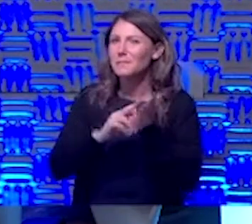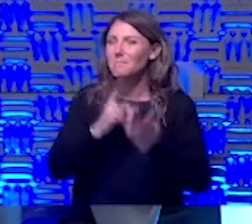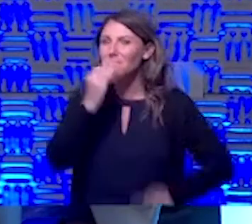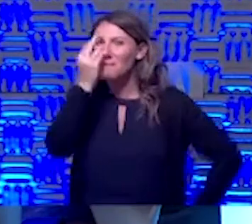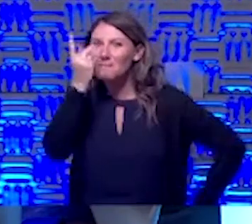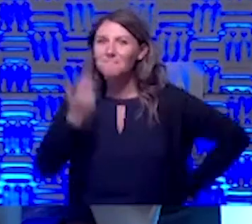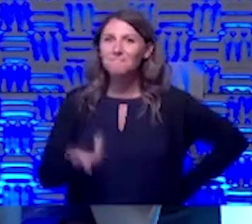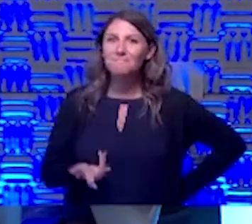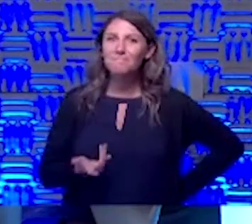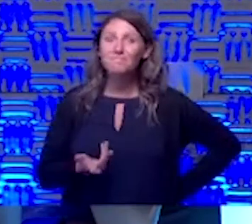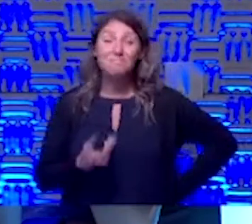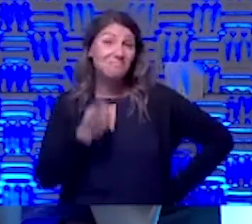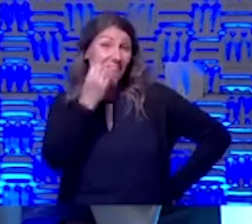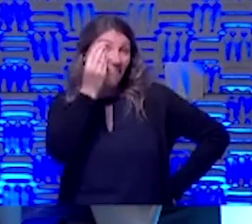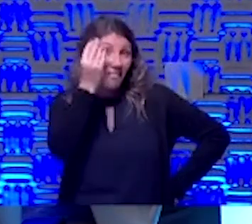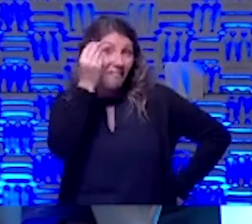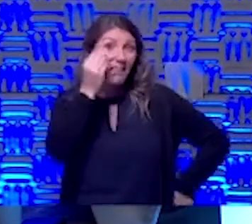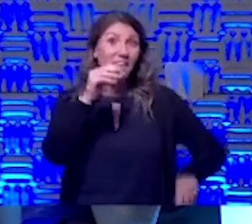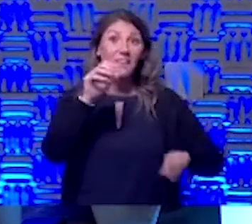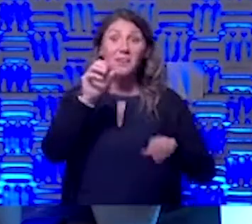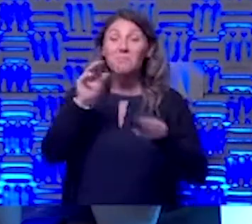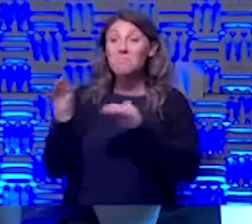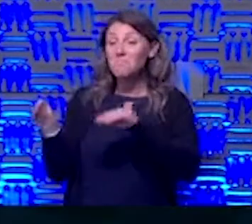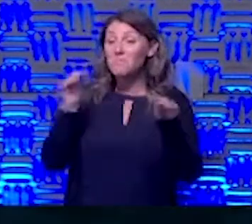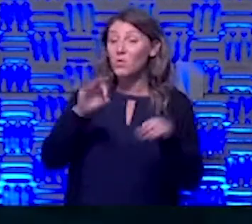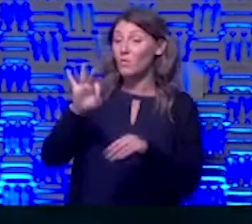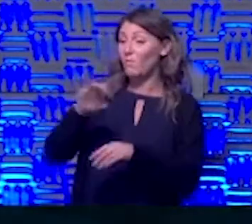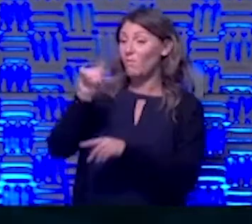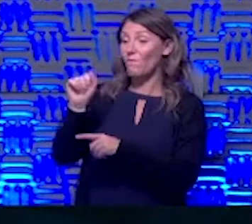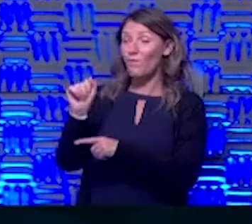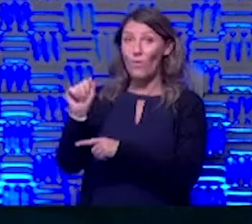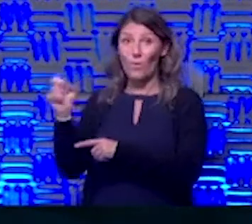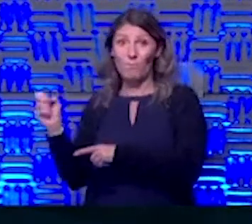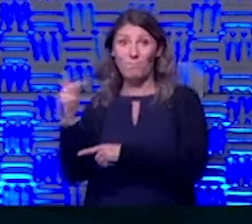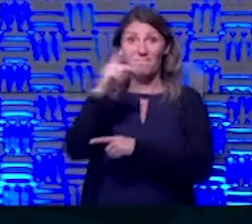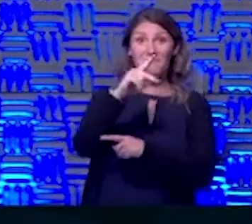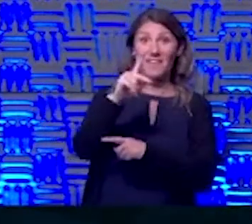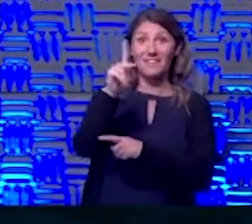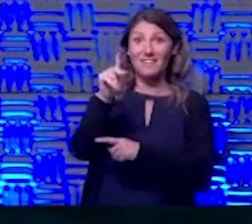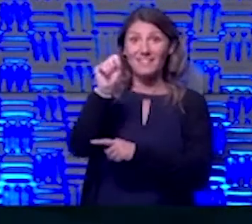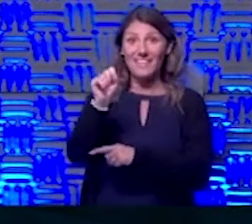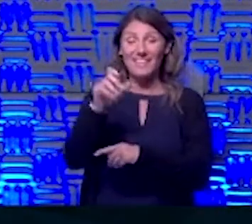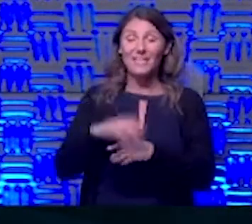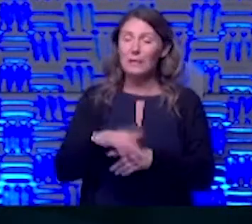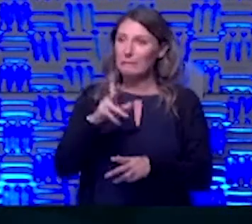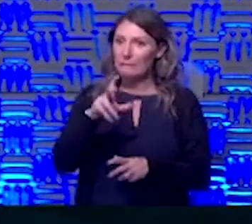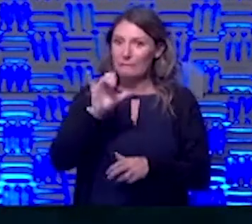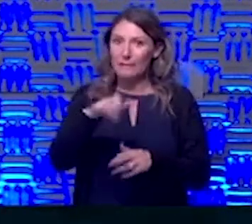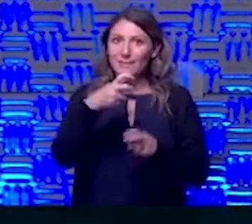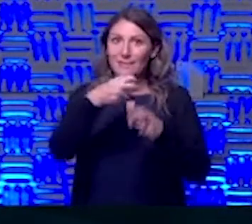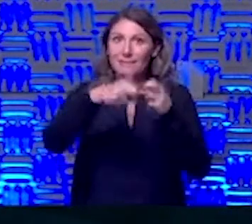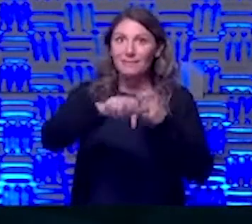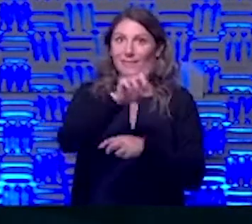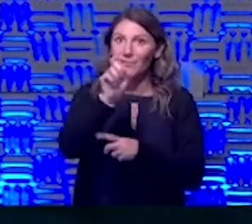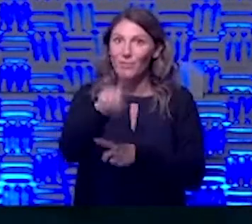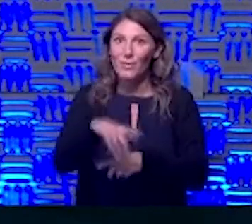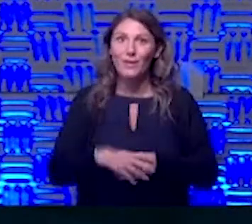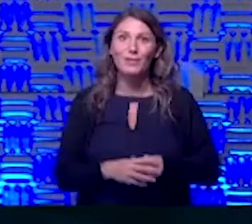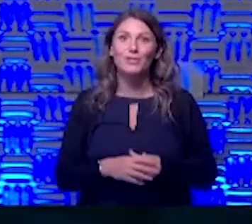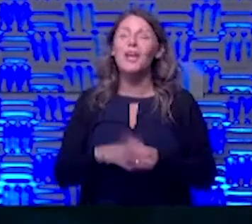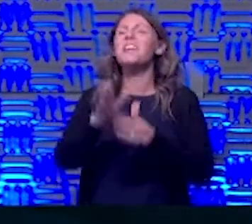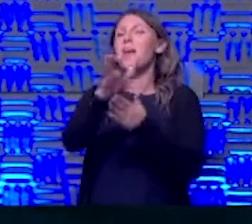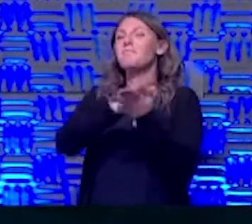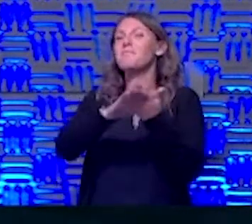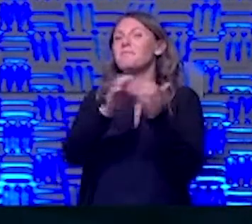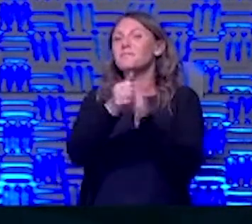think? Yeah. Should they move from Florida to Kansas? Wow, that's a tough question. It is a tough one. I'm nice to you